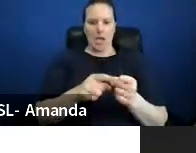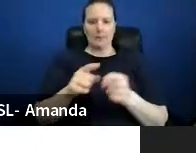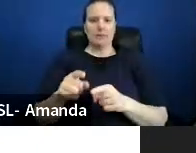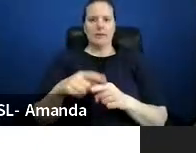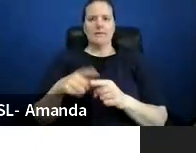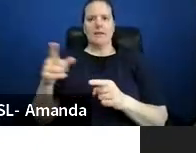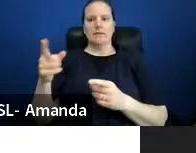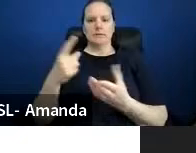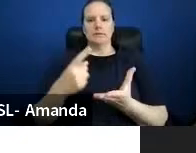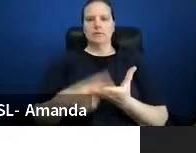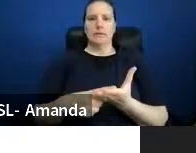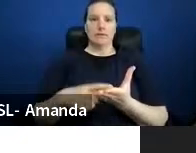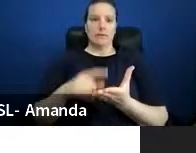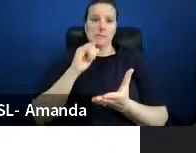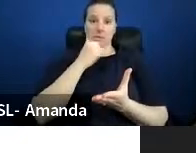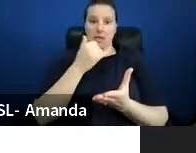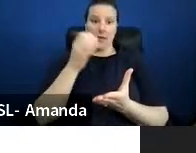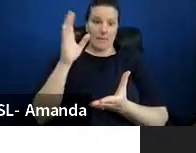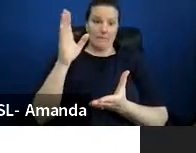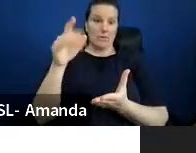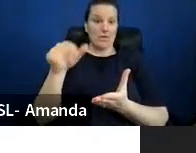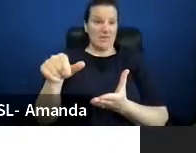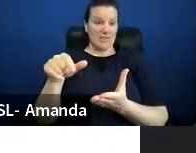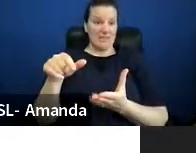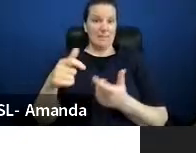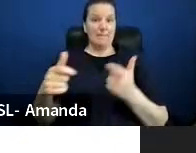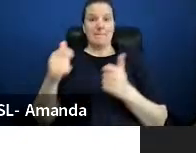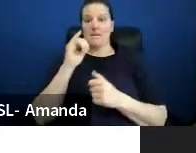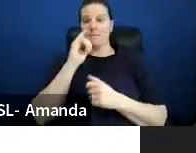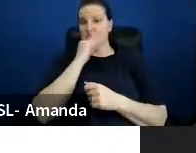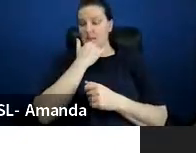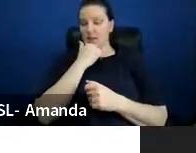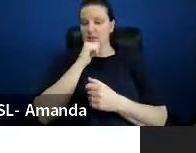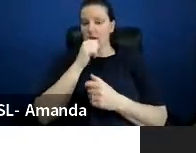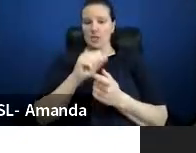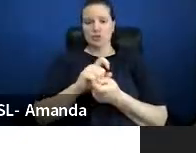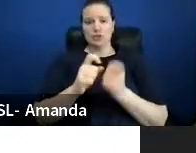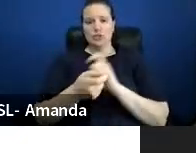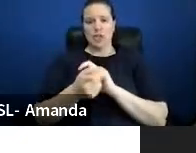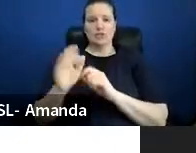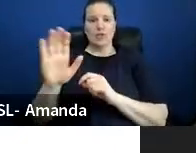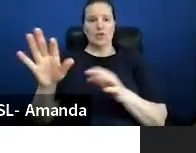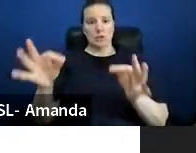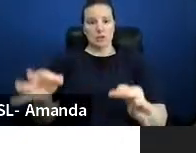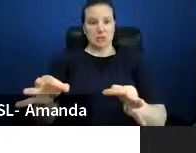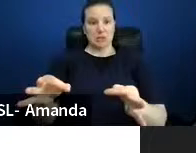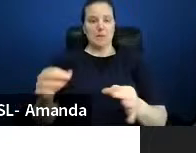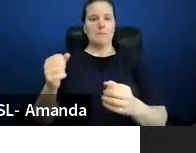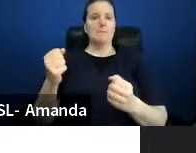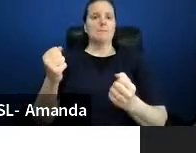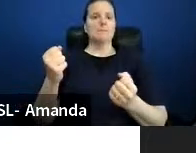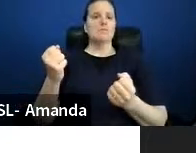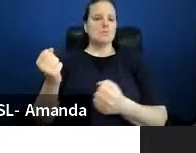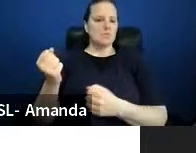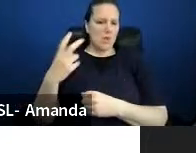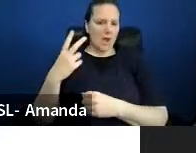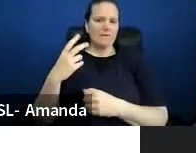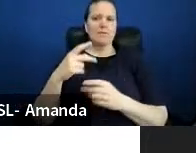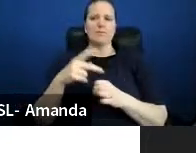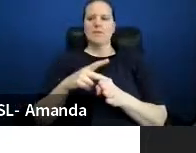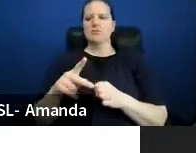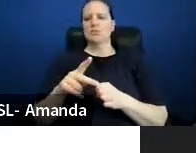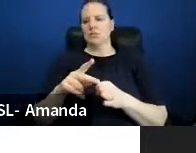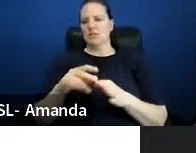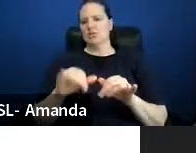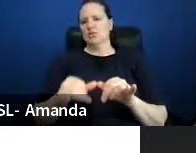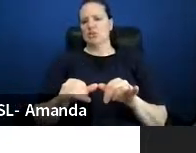would have discovered the mistake in the future, and this massive mistake does not change their decision. A dozen professional engineers listed on this report